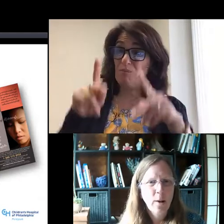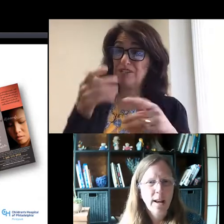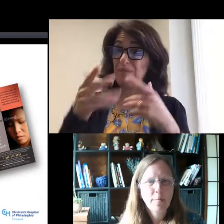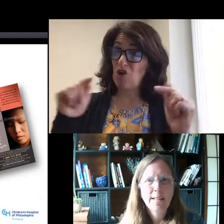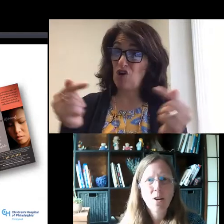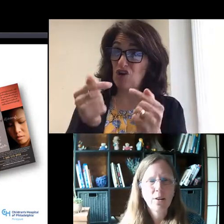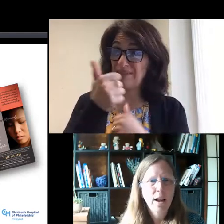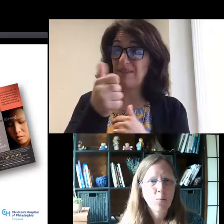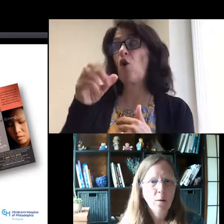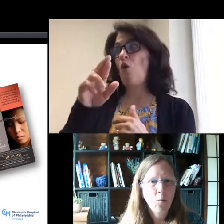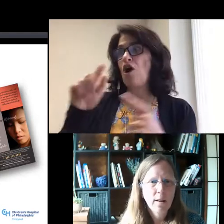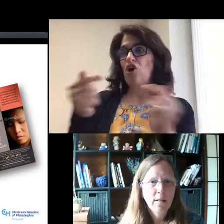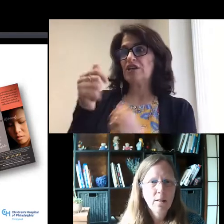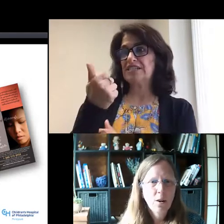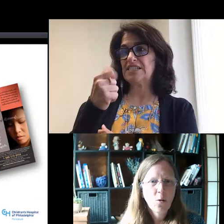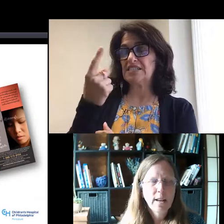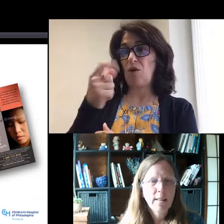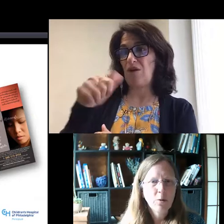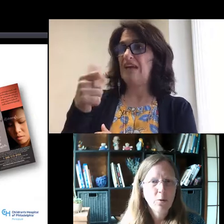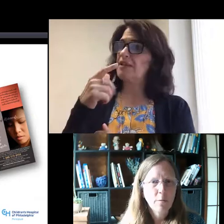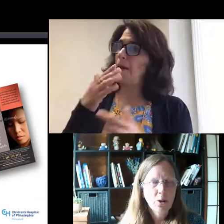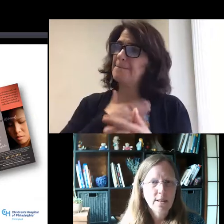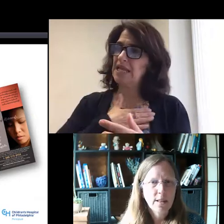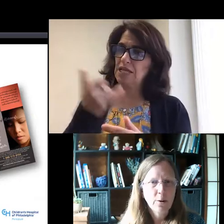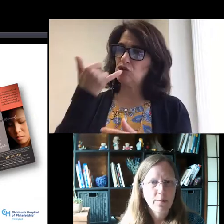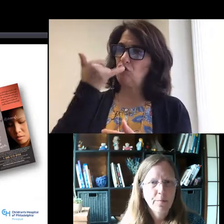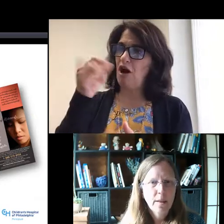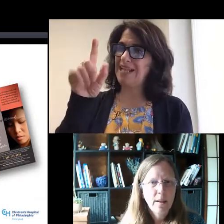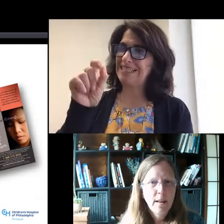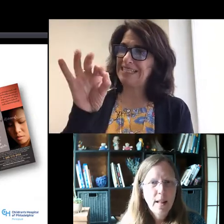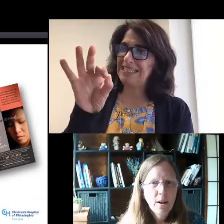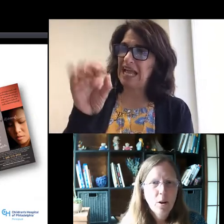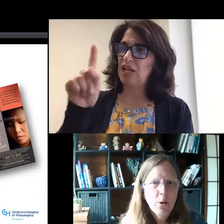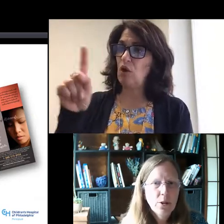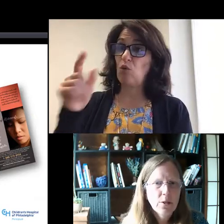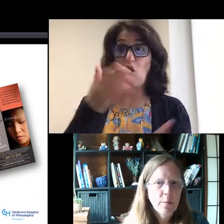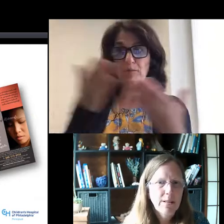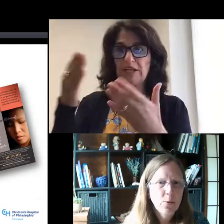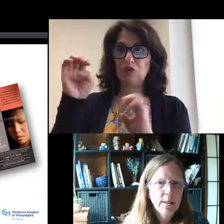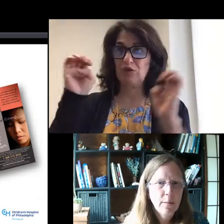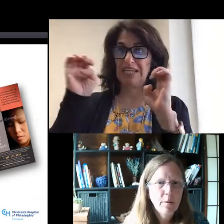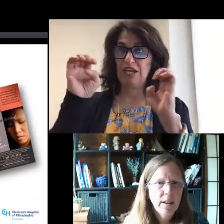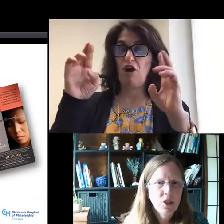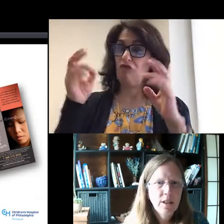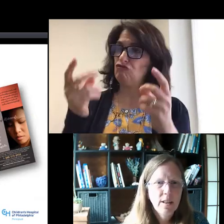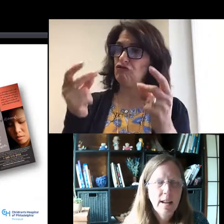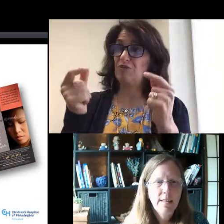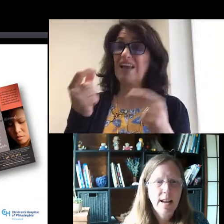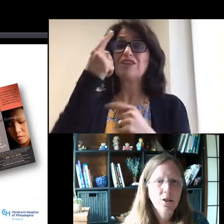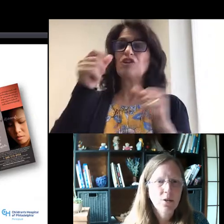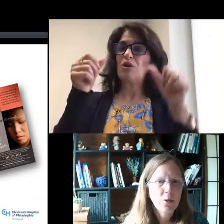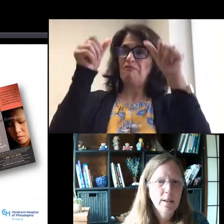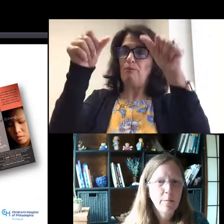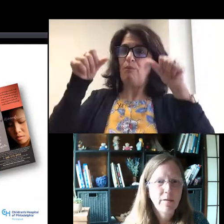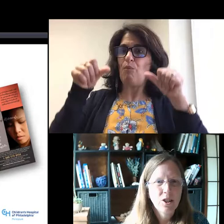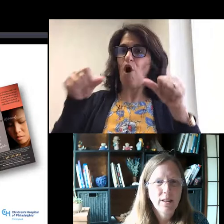right away, please call 911 or take them to an emergency room. There are posters about suicide prevention and the